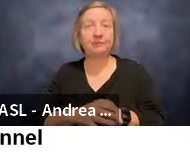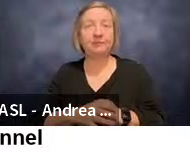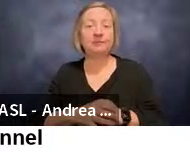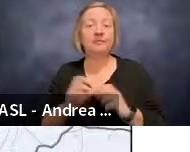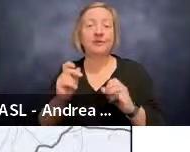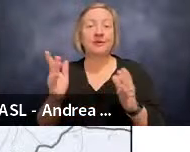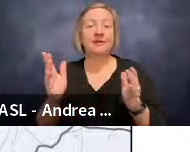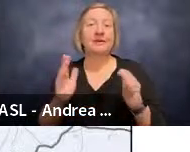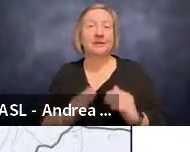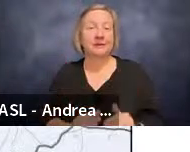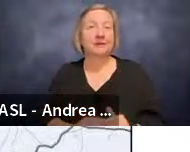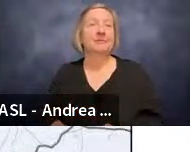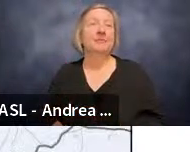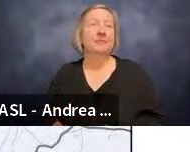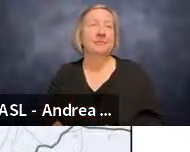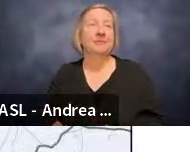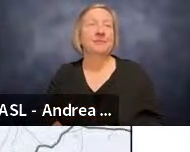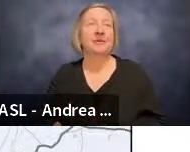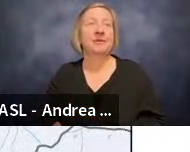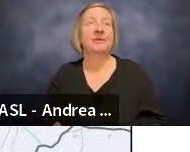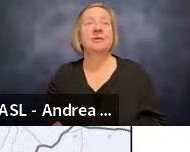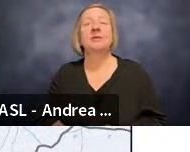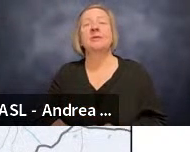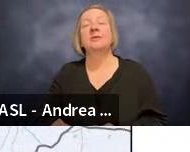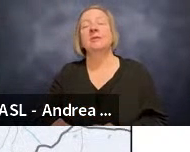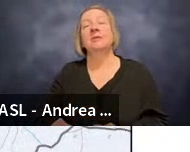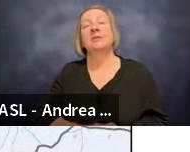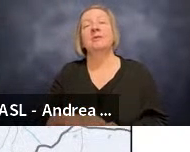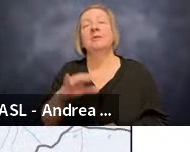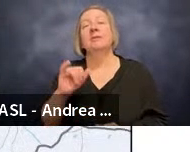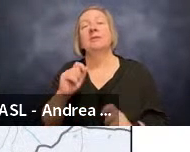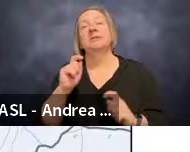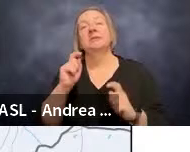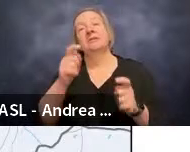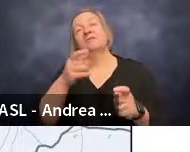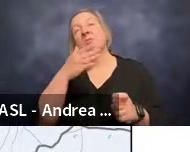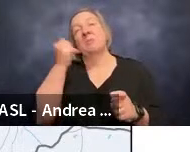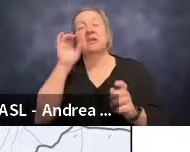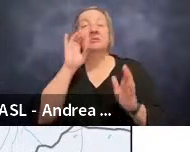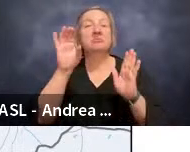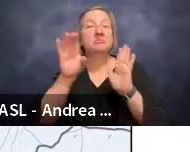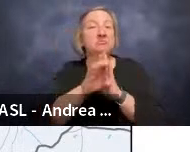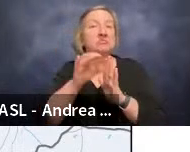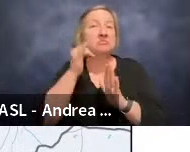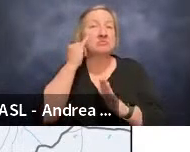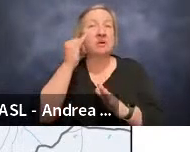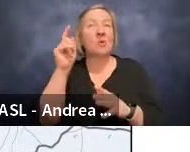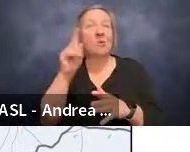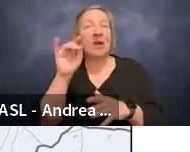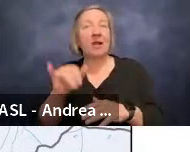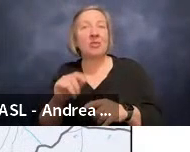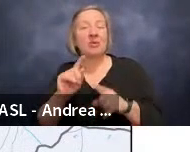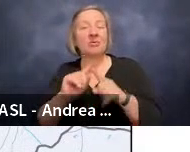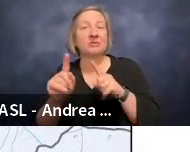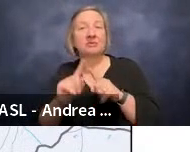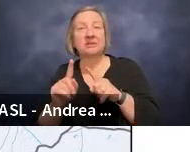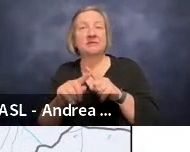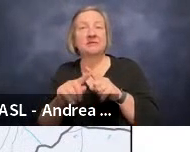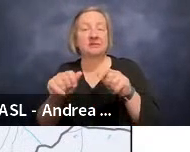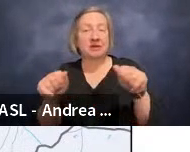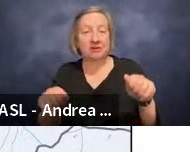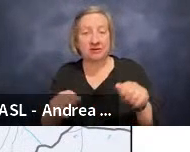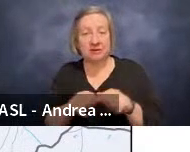Okay, next slide. So this gives you a better graphic idea of where all these facilities are located